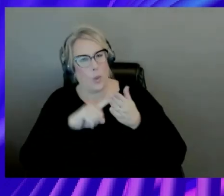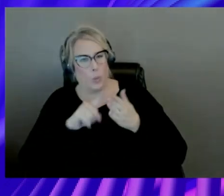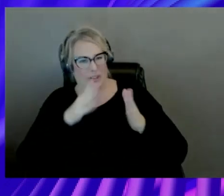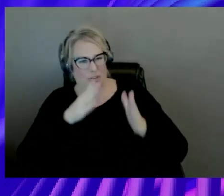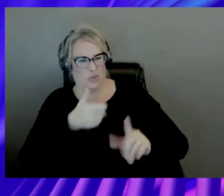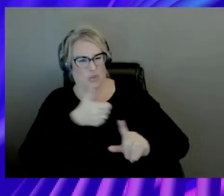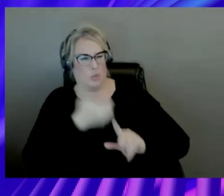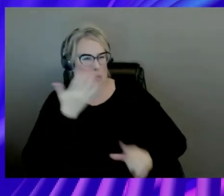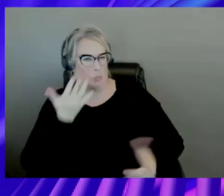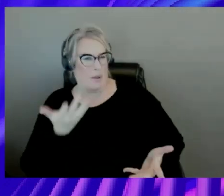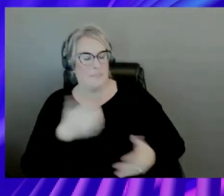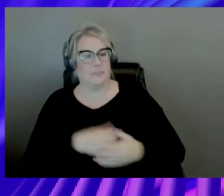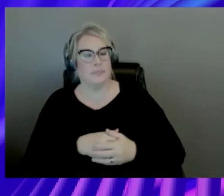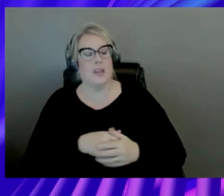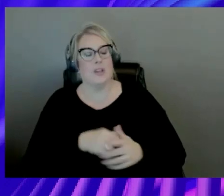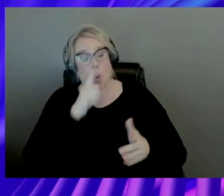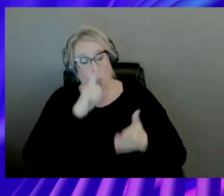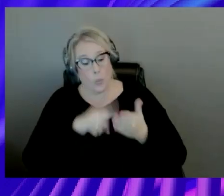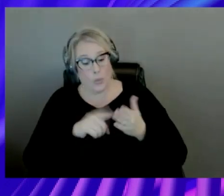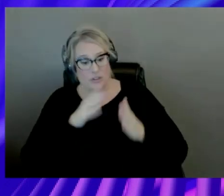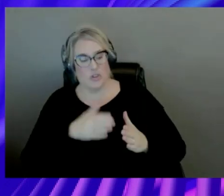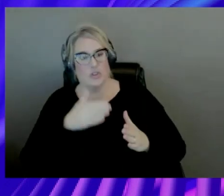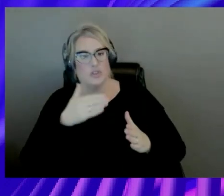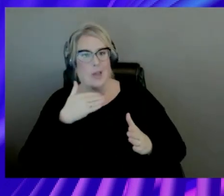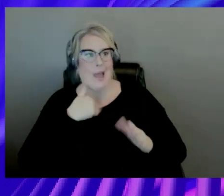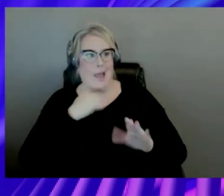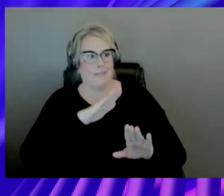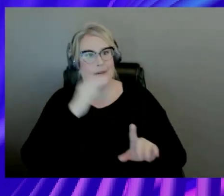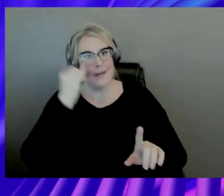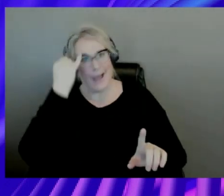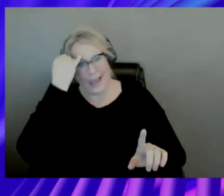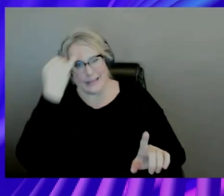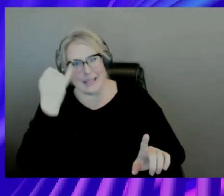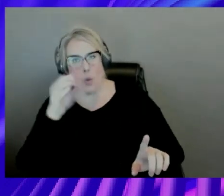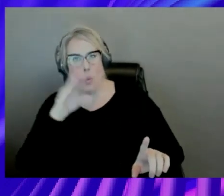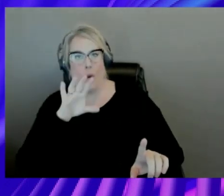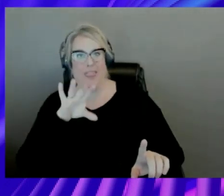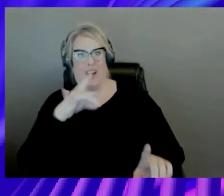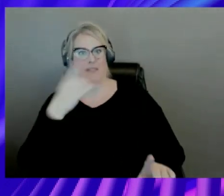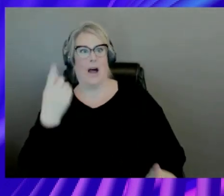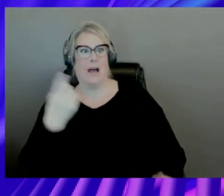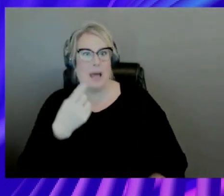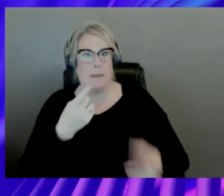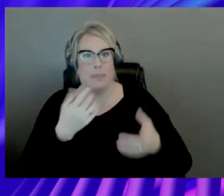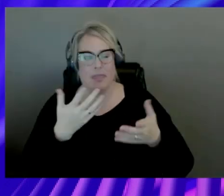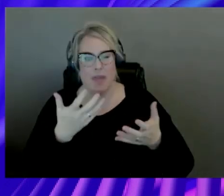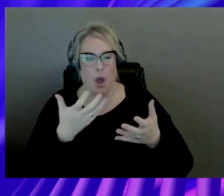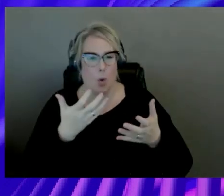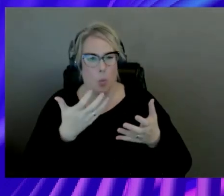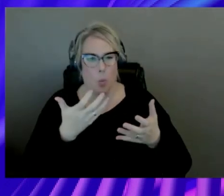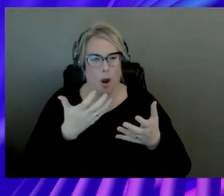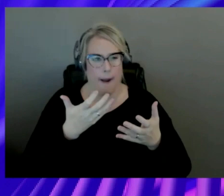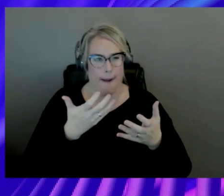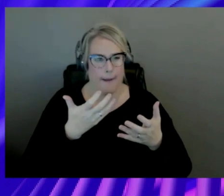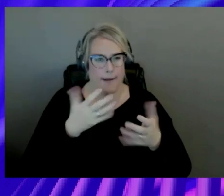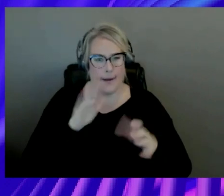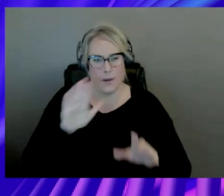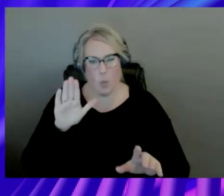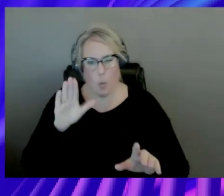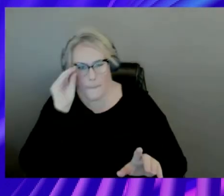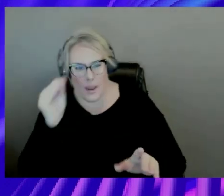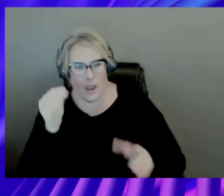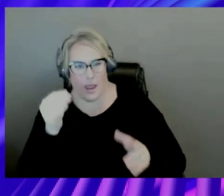so researchers either have an idea or they do find something, they want to run it by you and test it. What does that